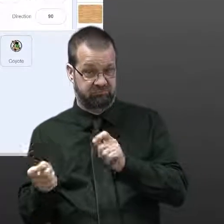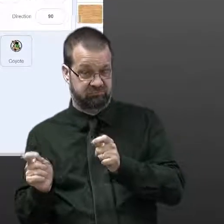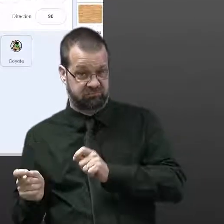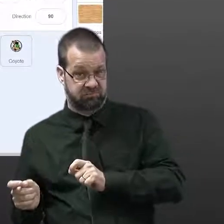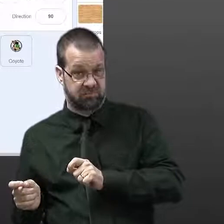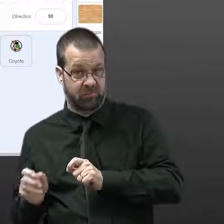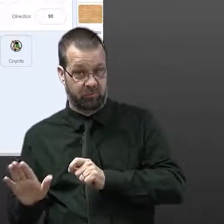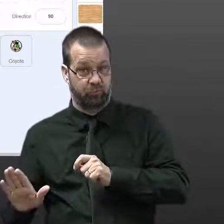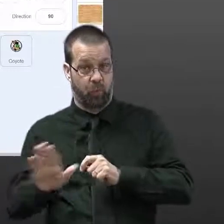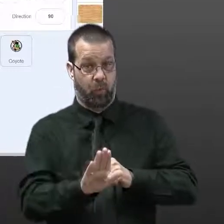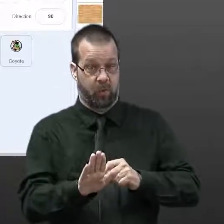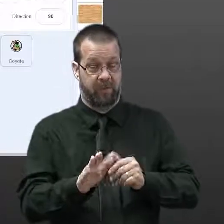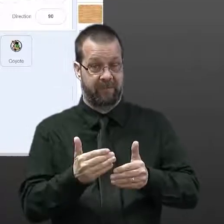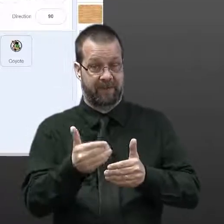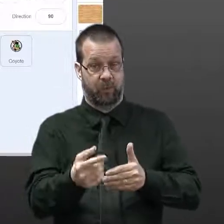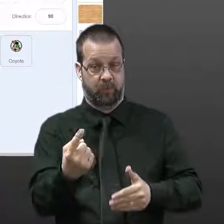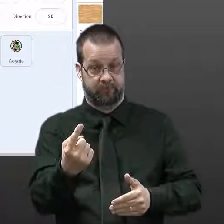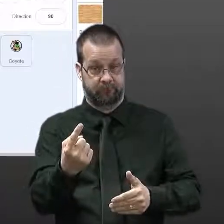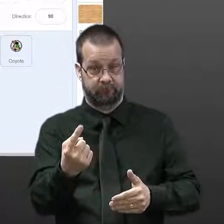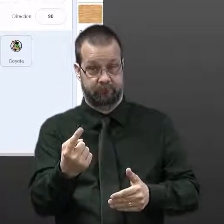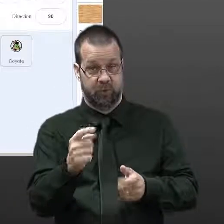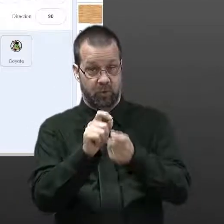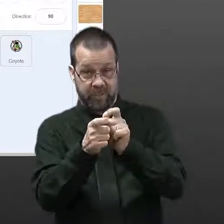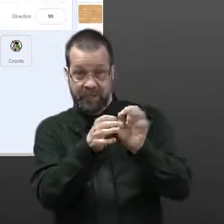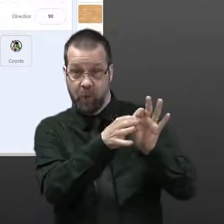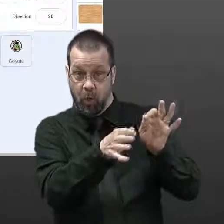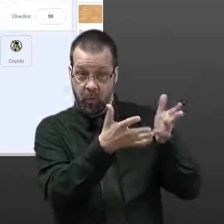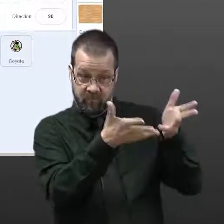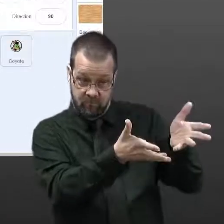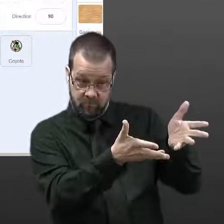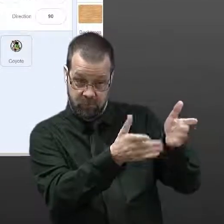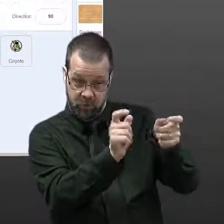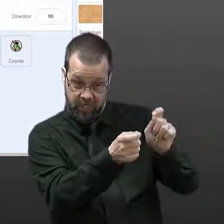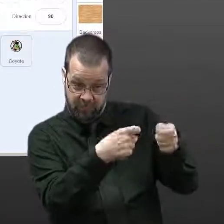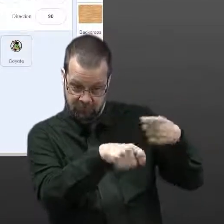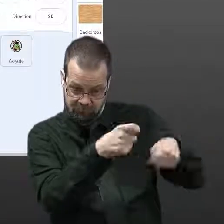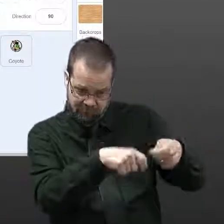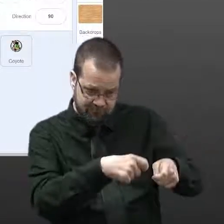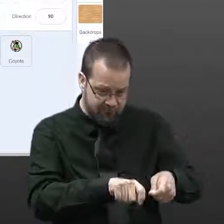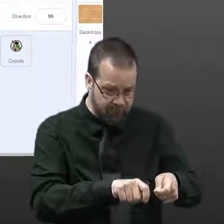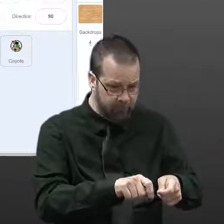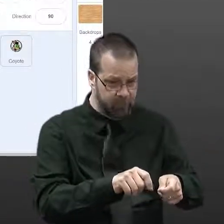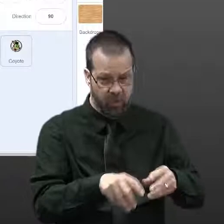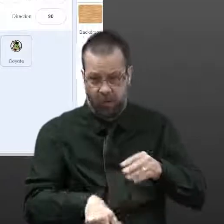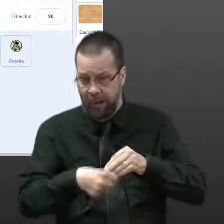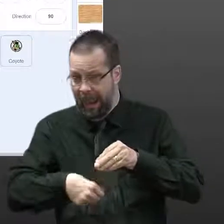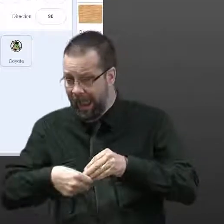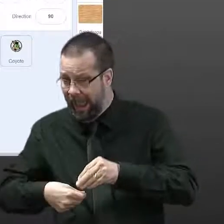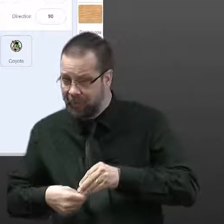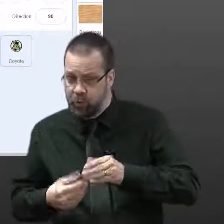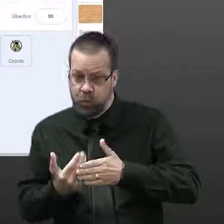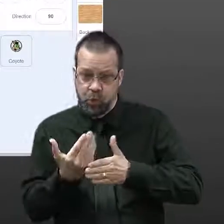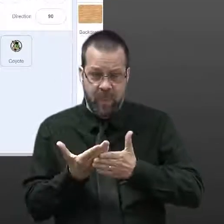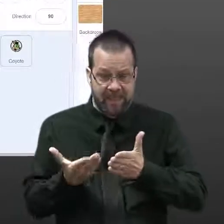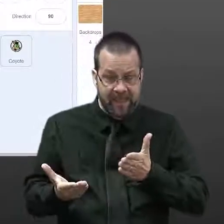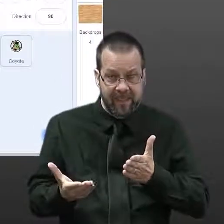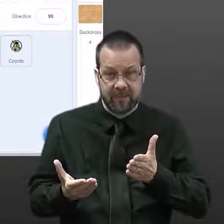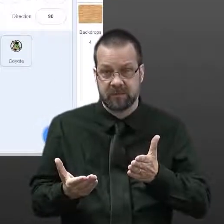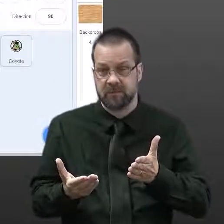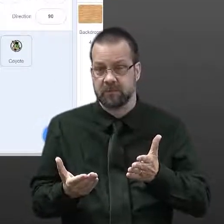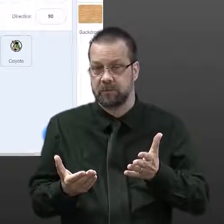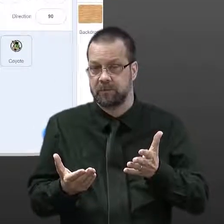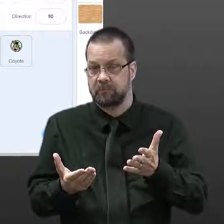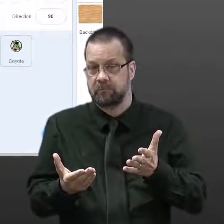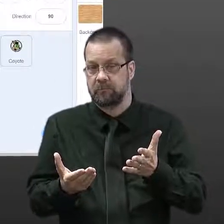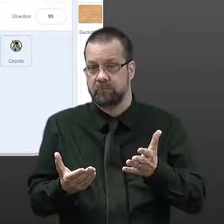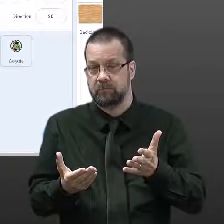works. And then you can either change existing code to make it work differently. You can add code to add new features.